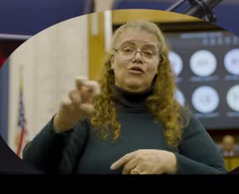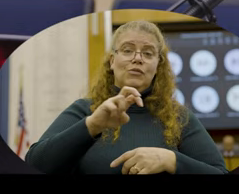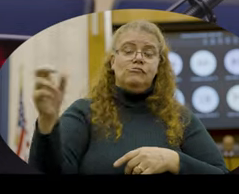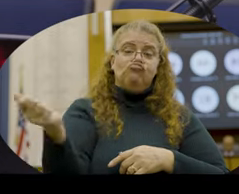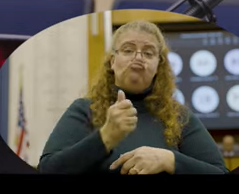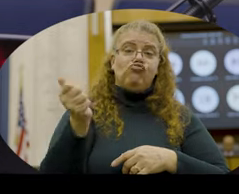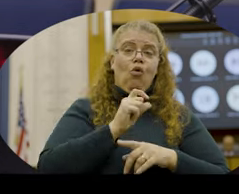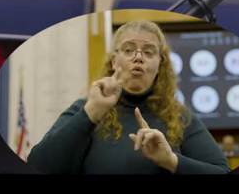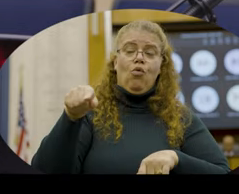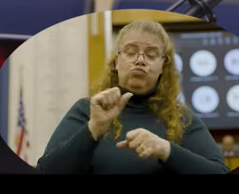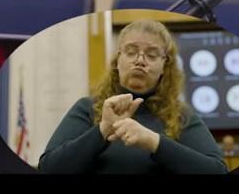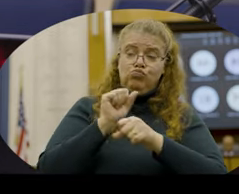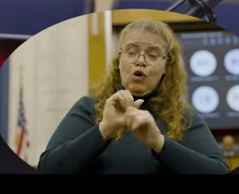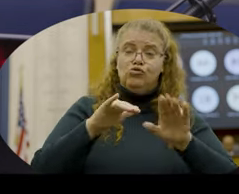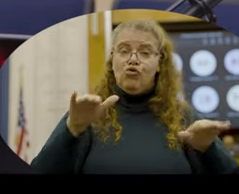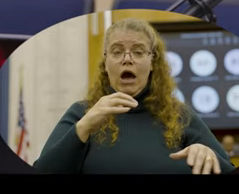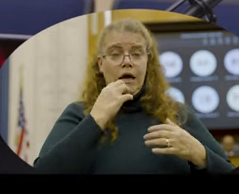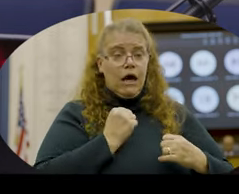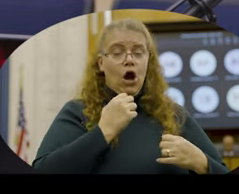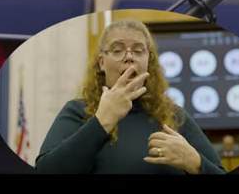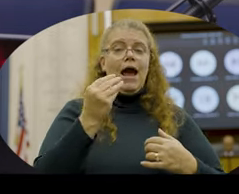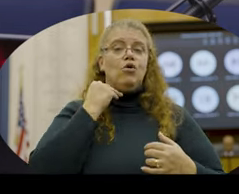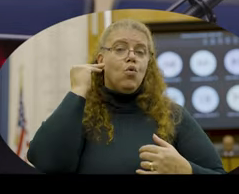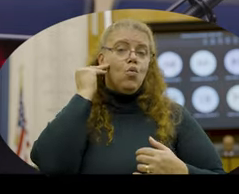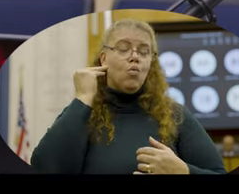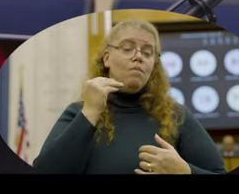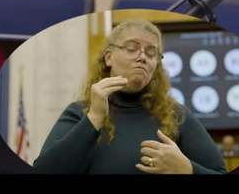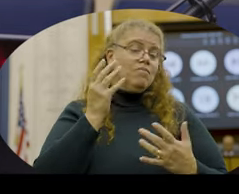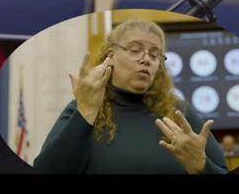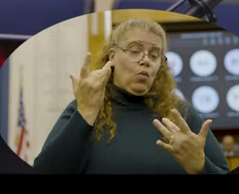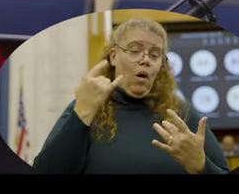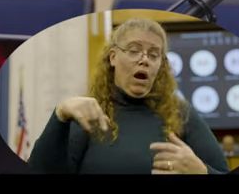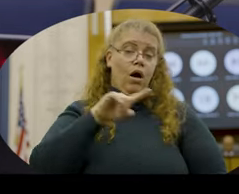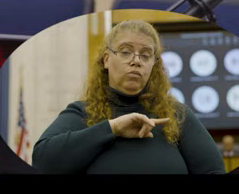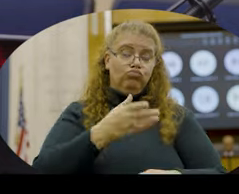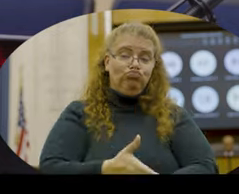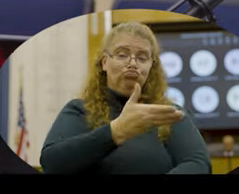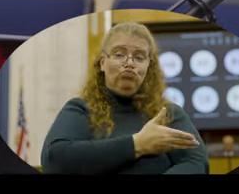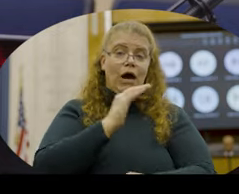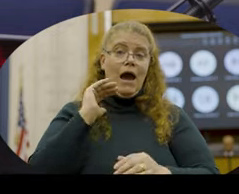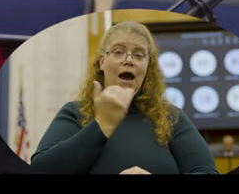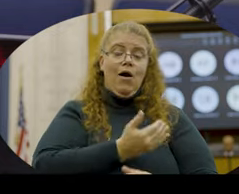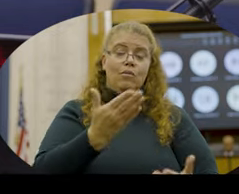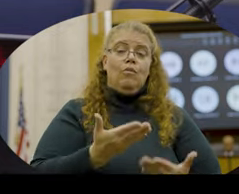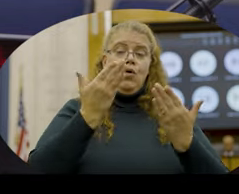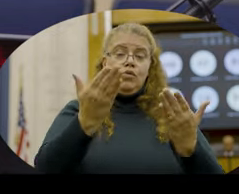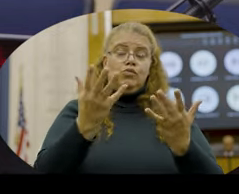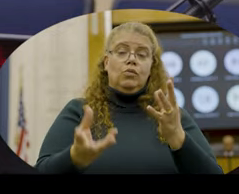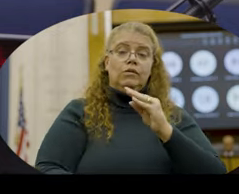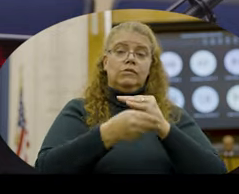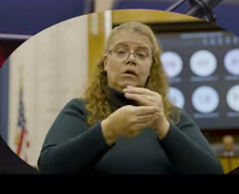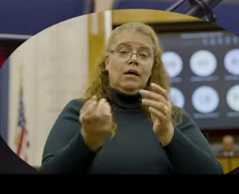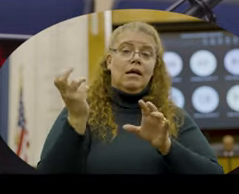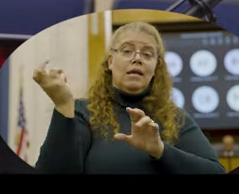$440,000 will be allocated in fiscal year 24 to ensure 50% of the city's electricity usage will be